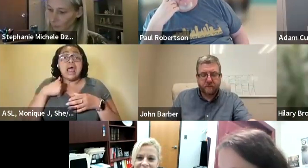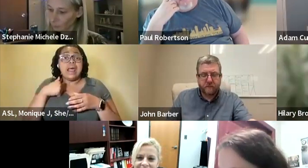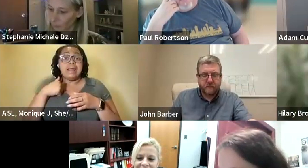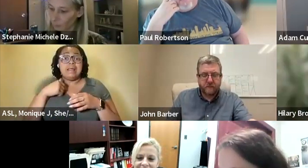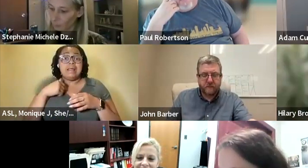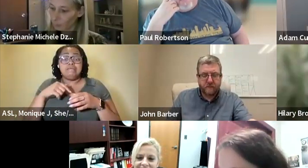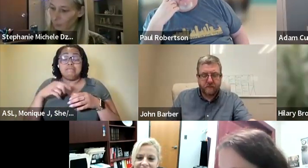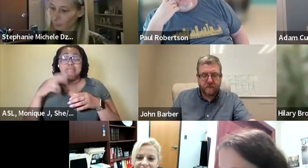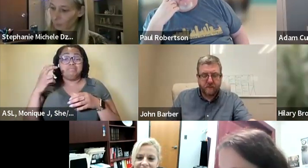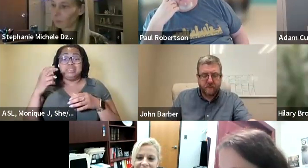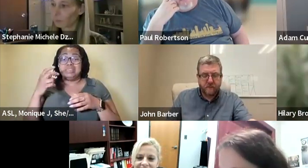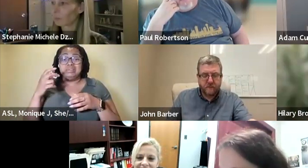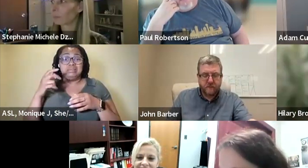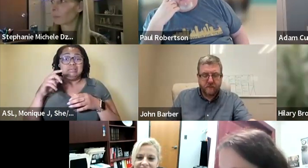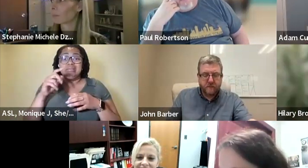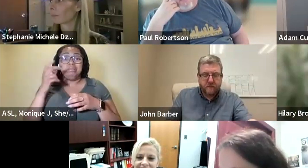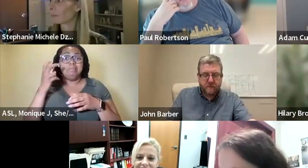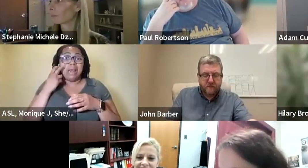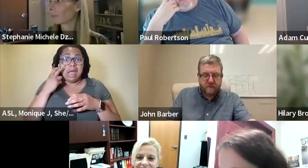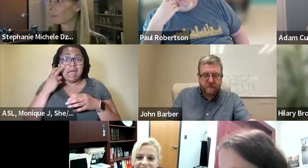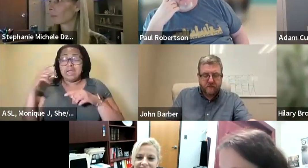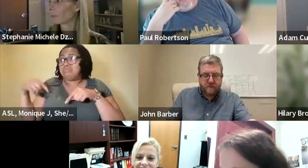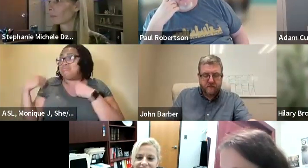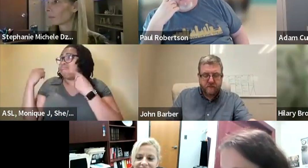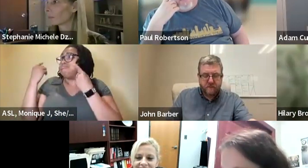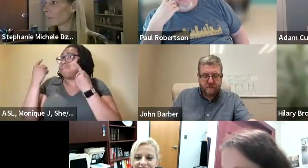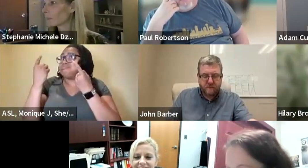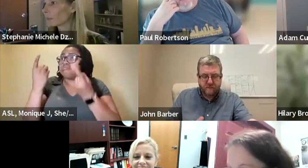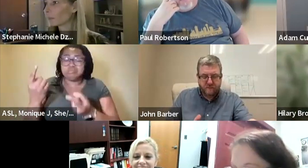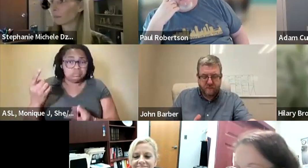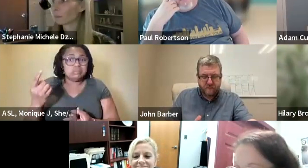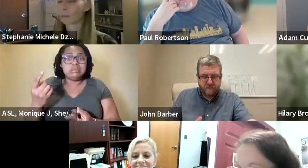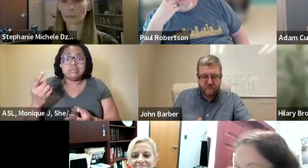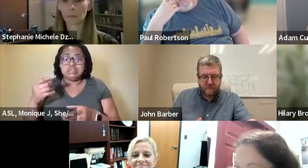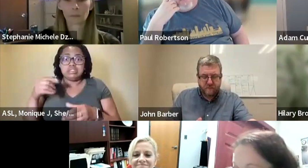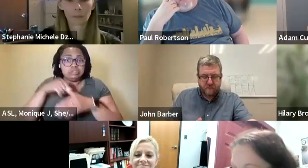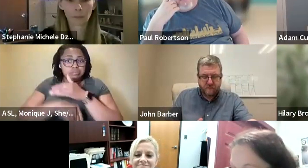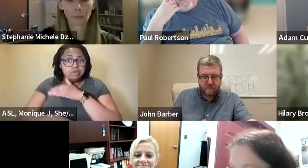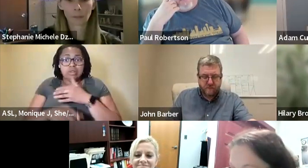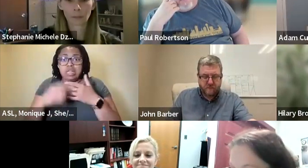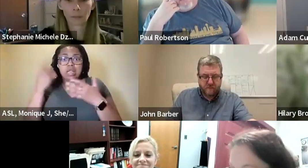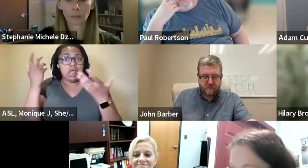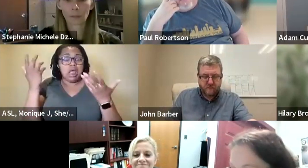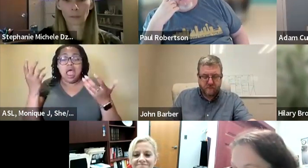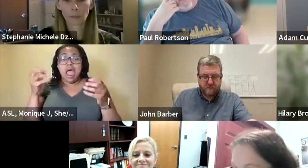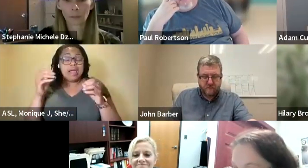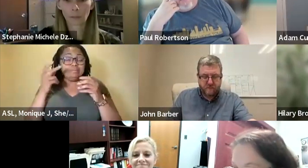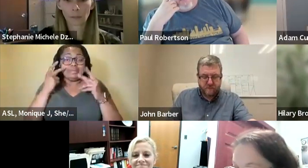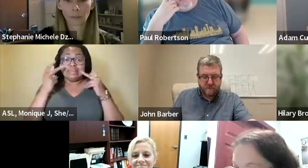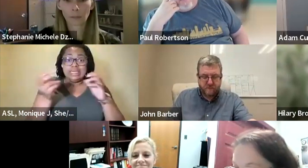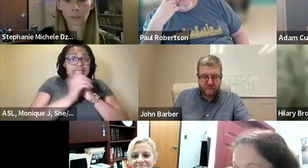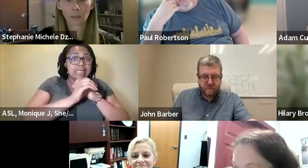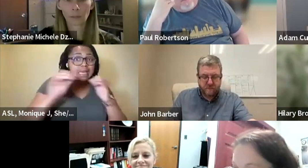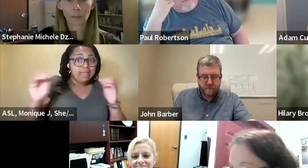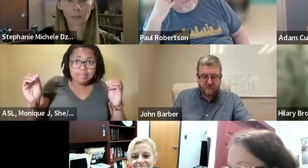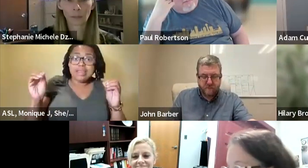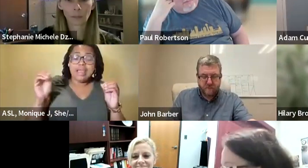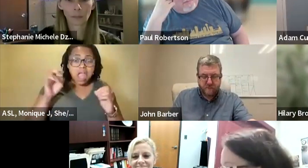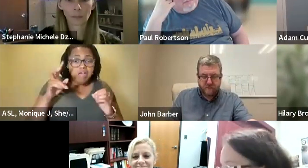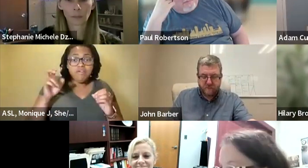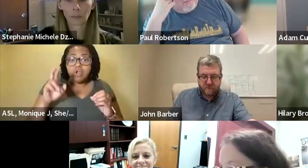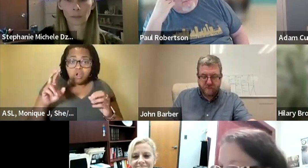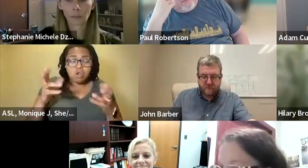legally blind since birth, had known no different than that. But you know, my father